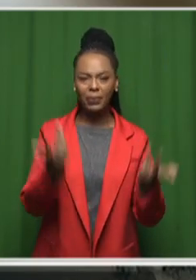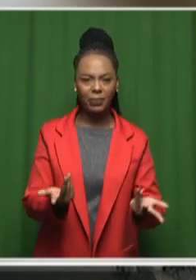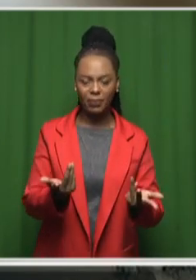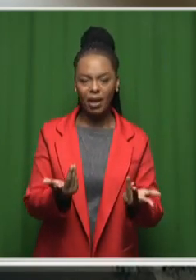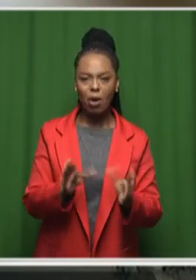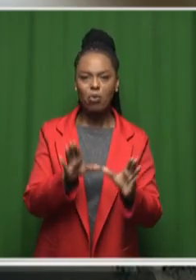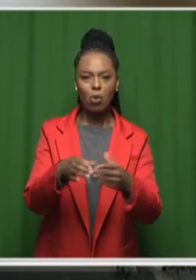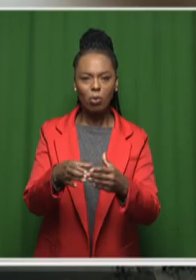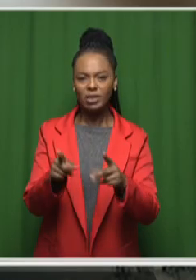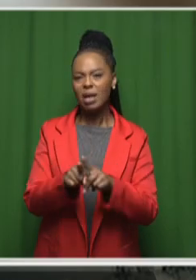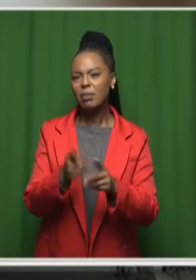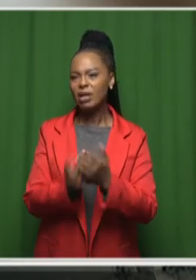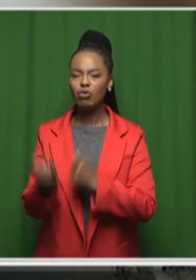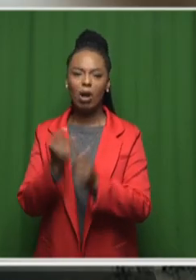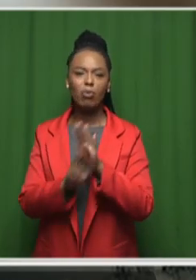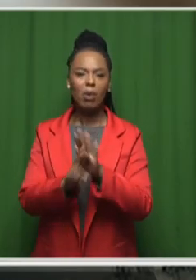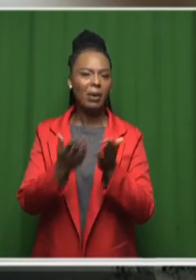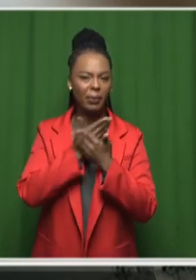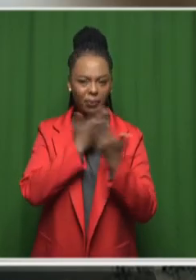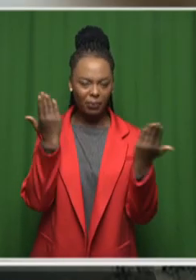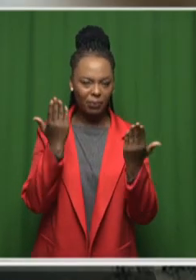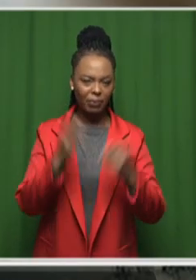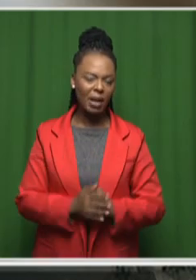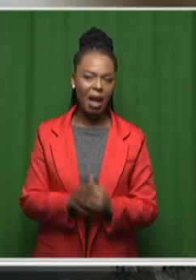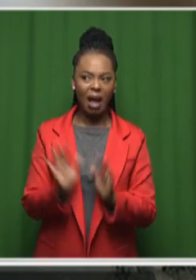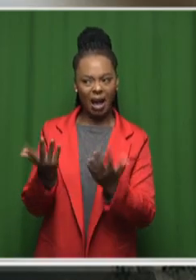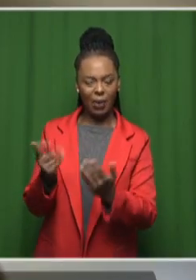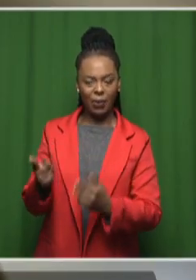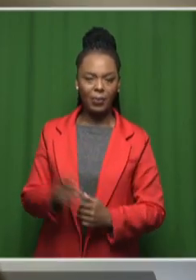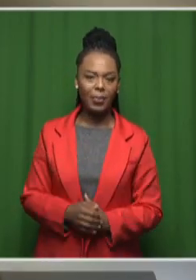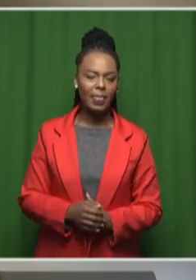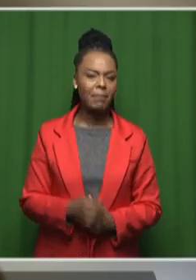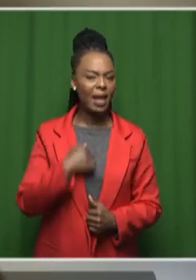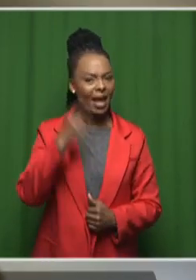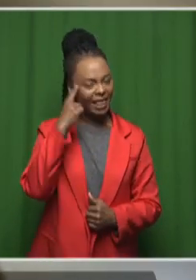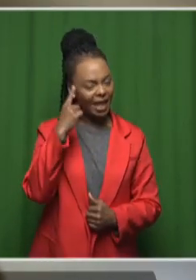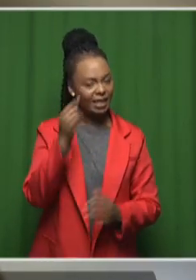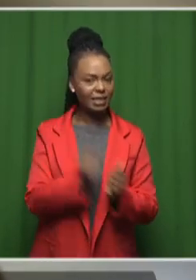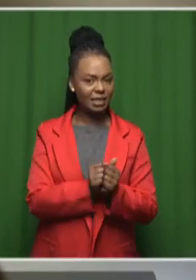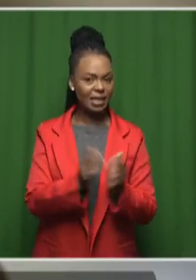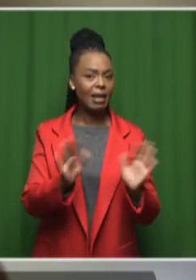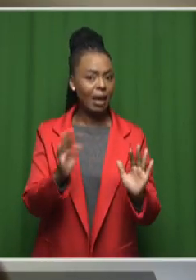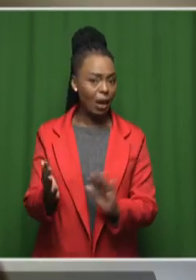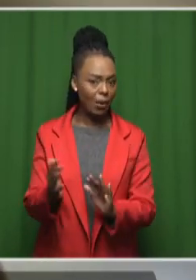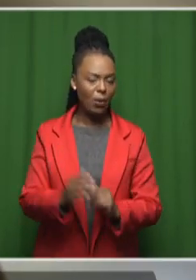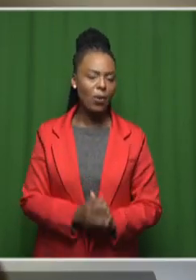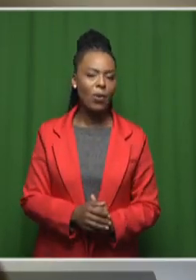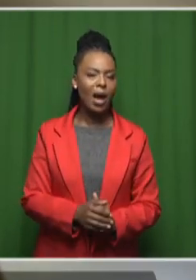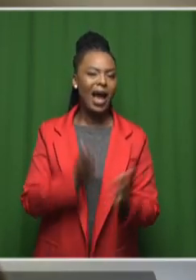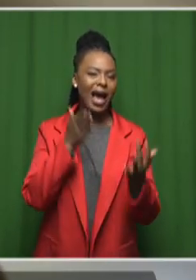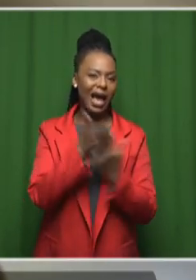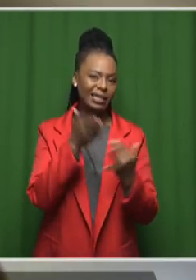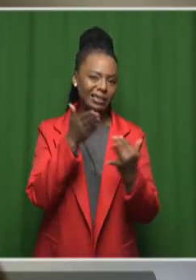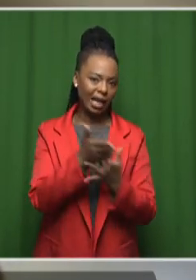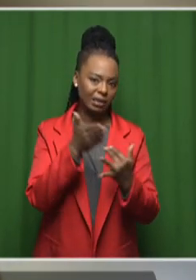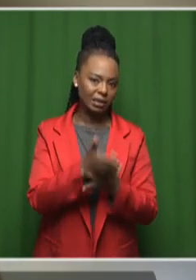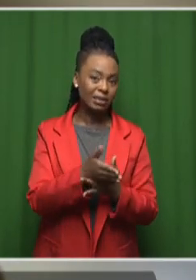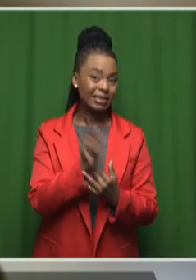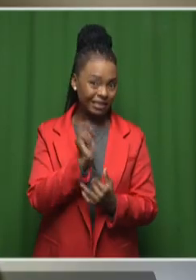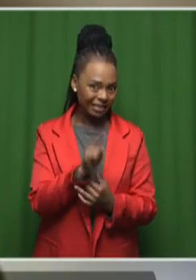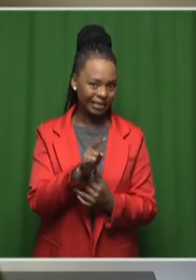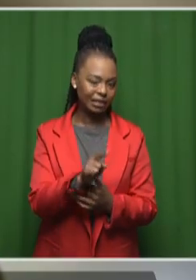Okay. So I think it starts by first giving access. So not just, it's twofold. I think it's